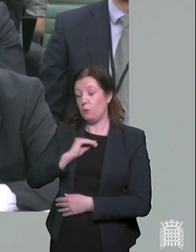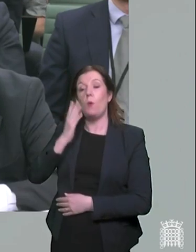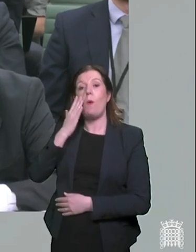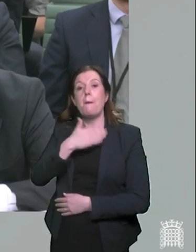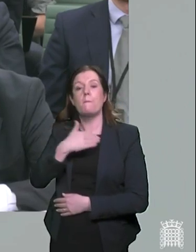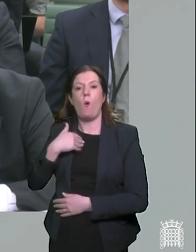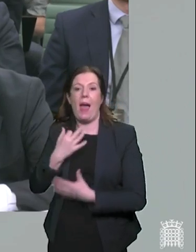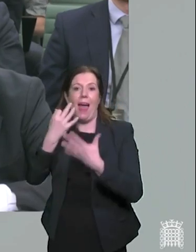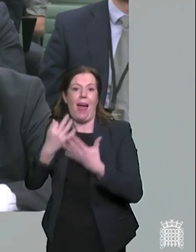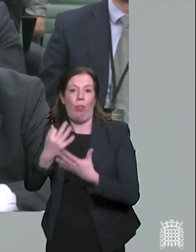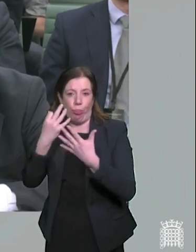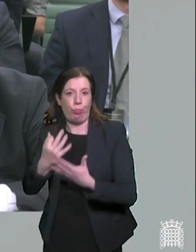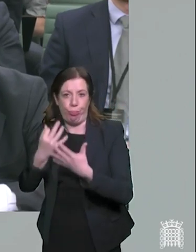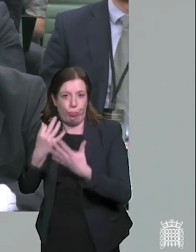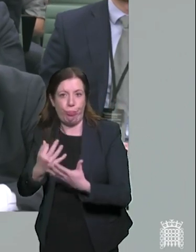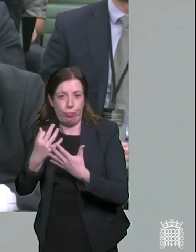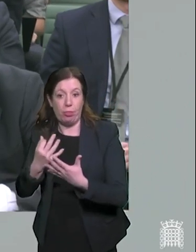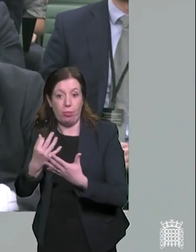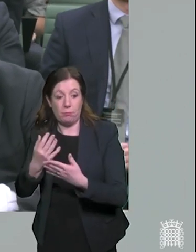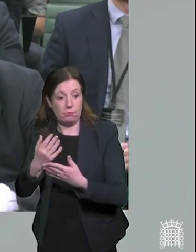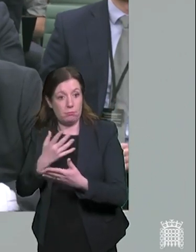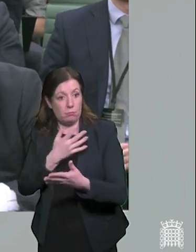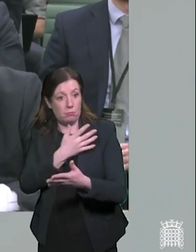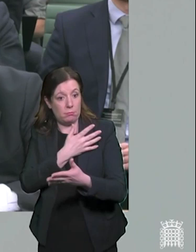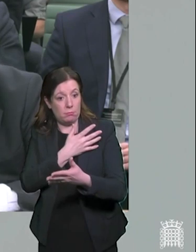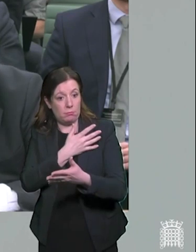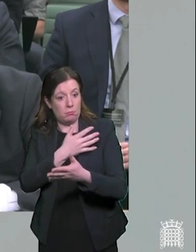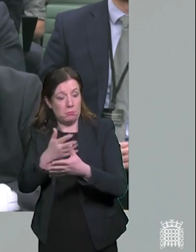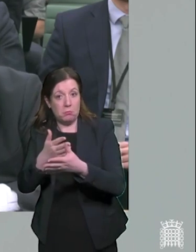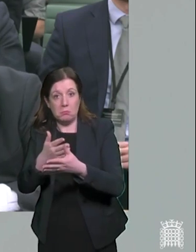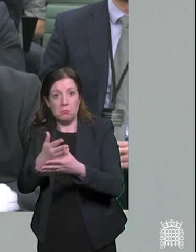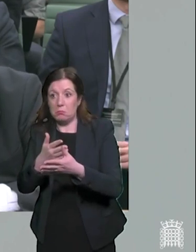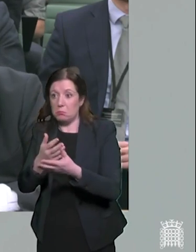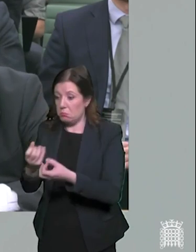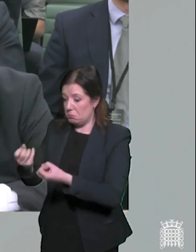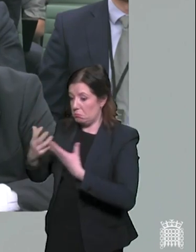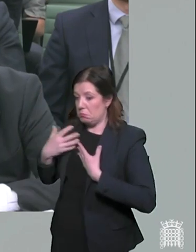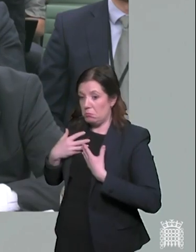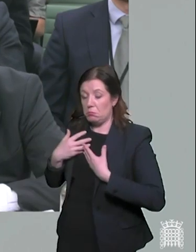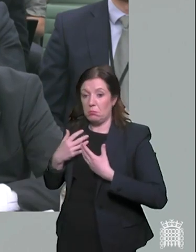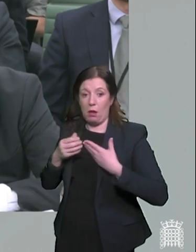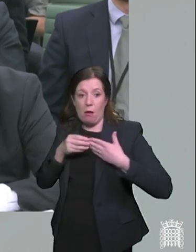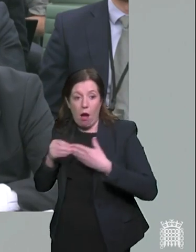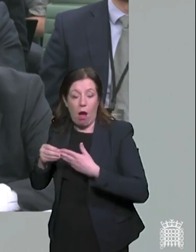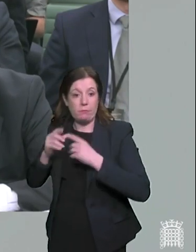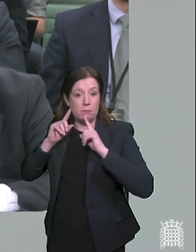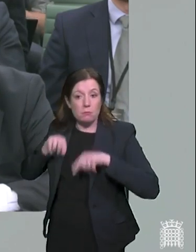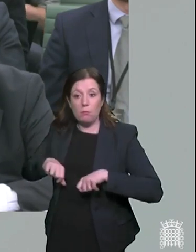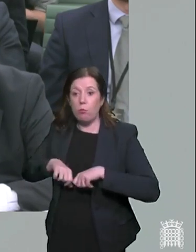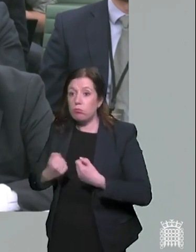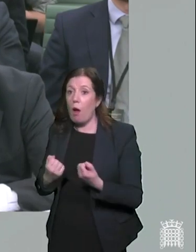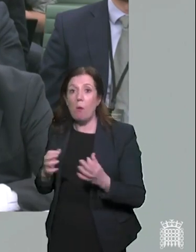8th, nobody had said to me anything adverse about our following of the guidance. And it was